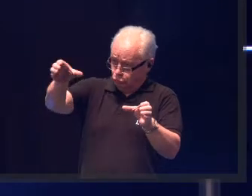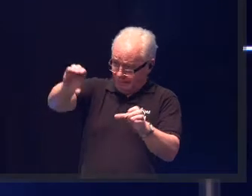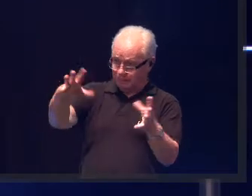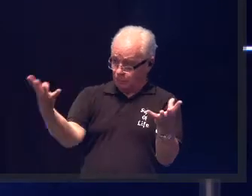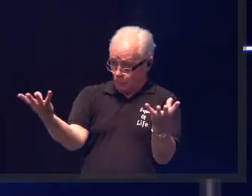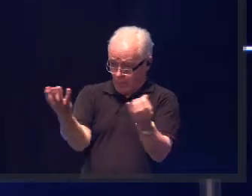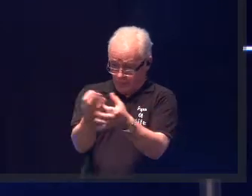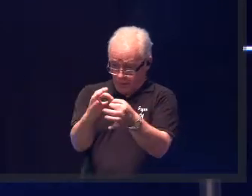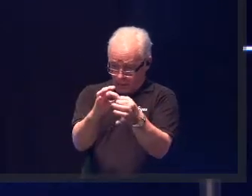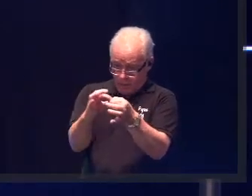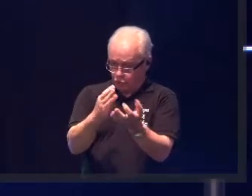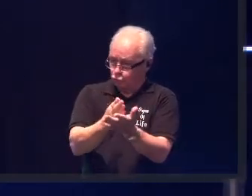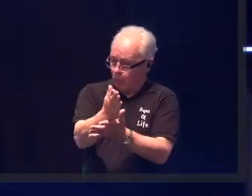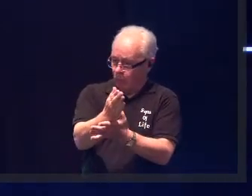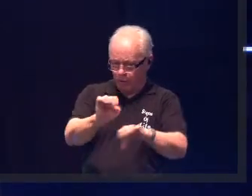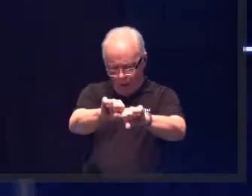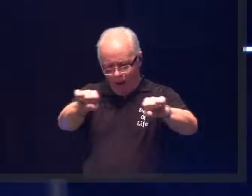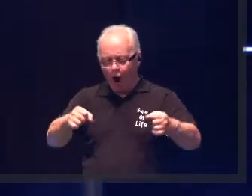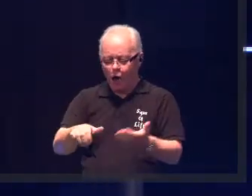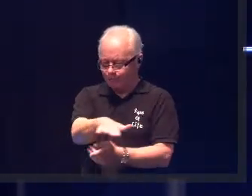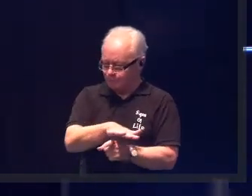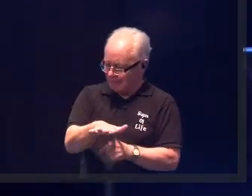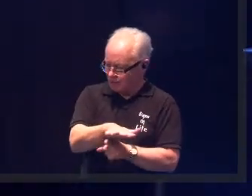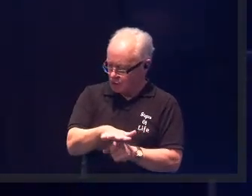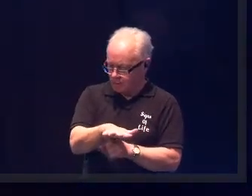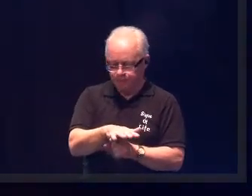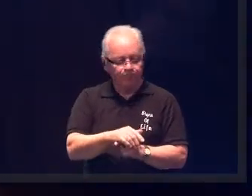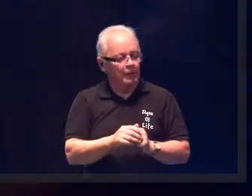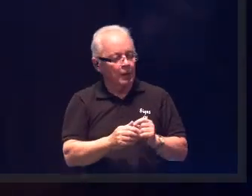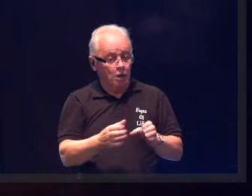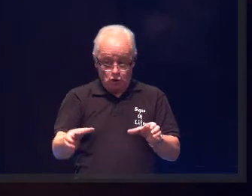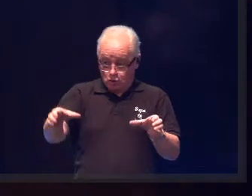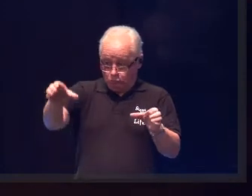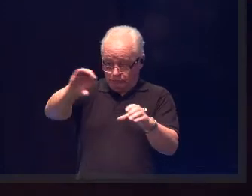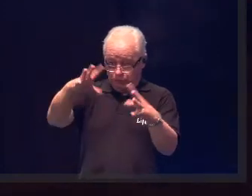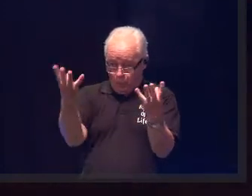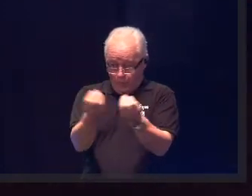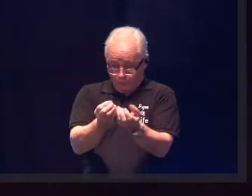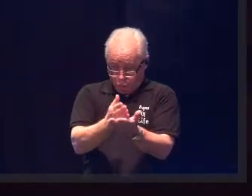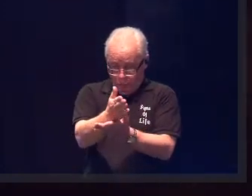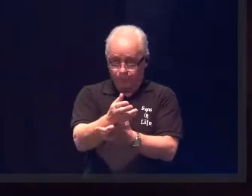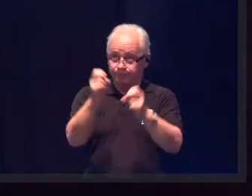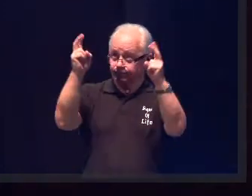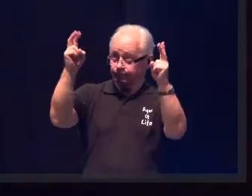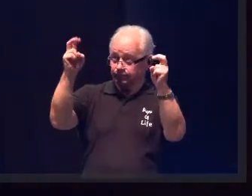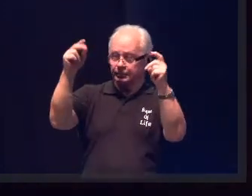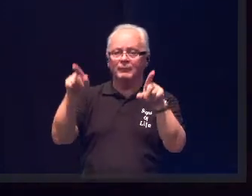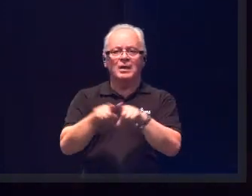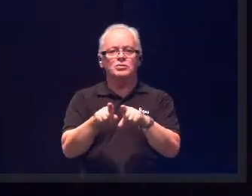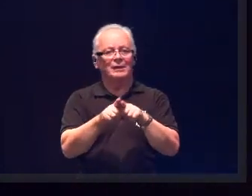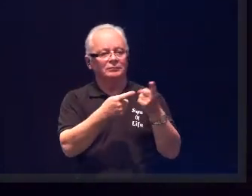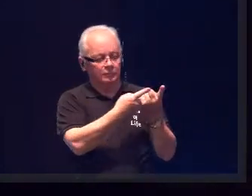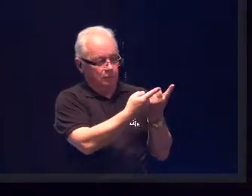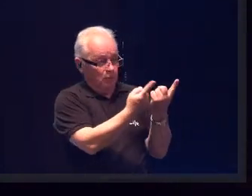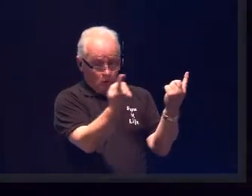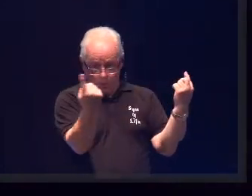position. Grace with truth is our position. And the little tagline for it is this. We